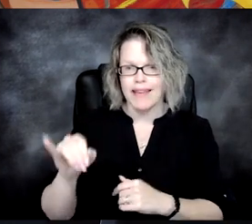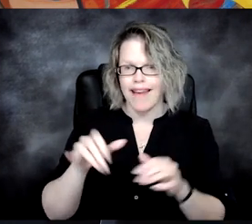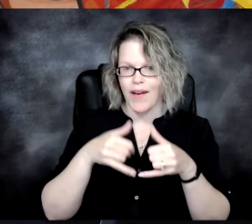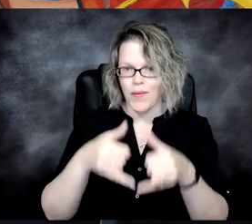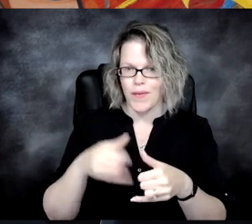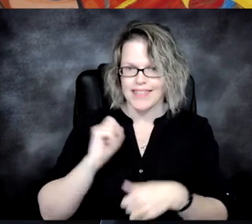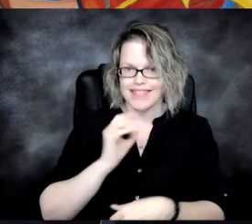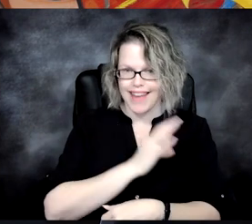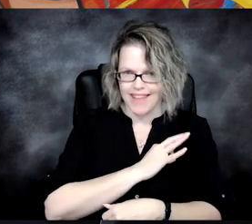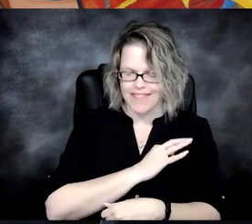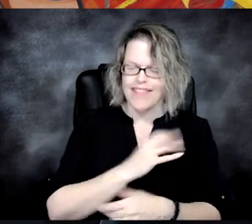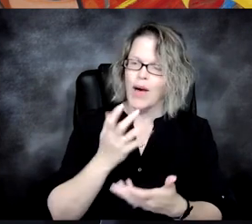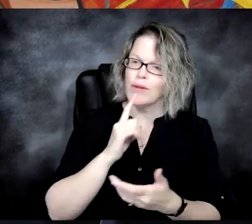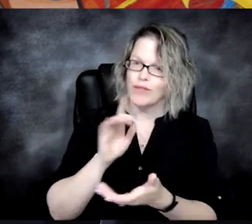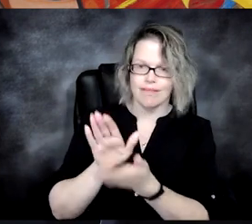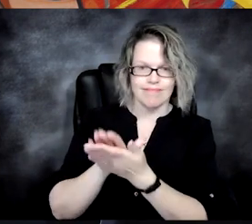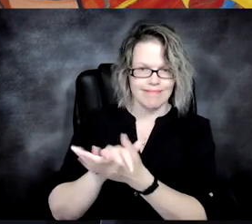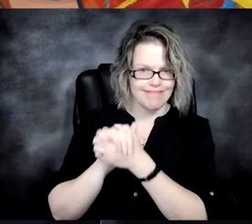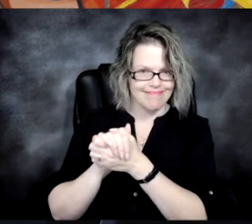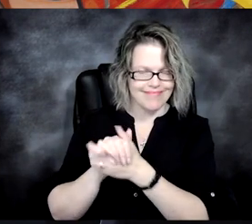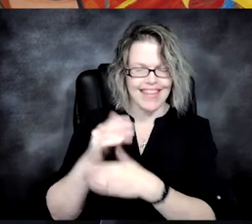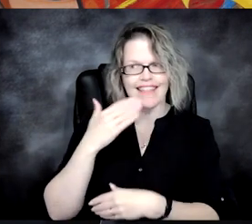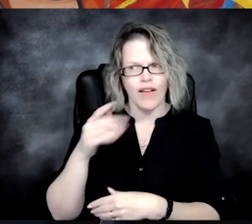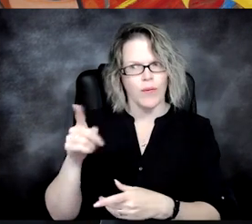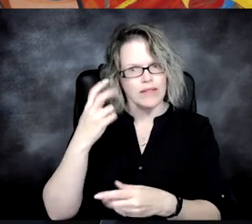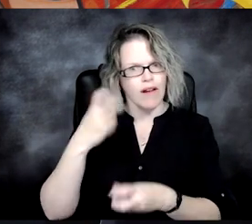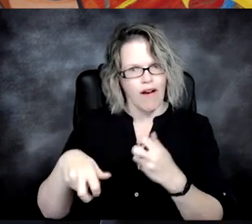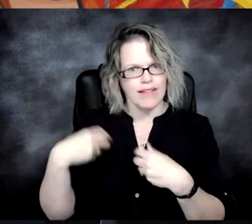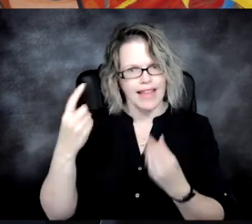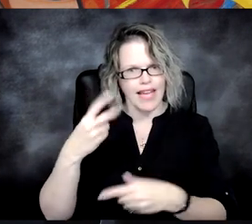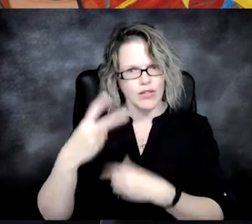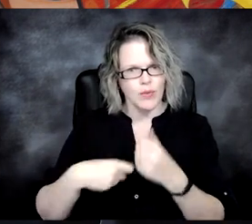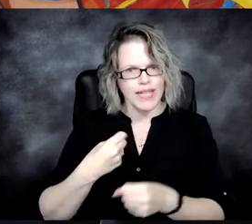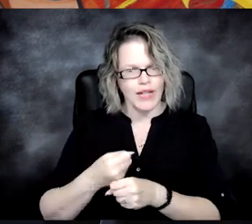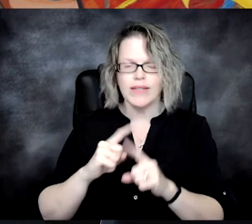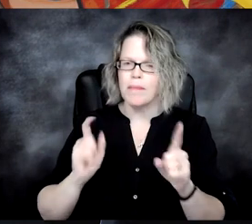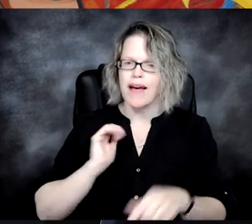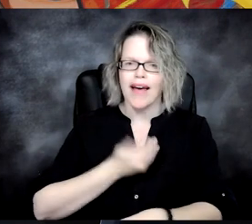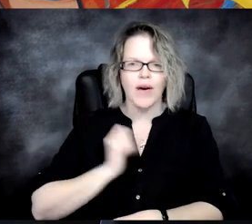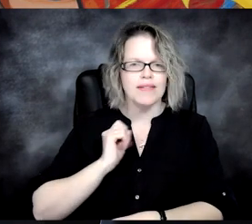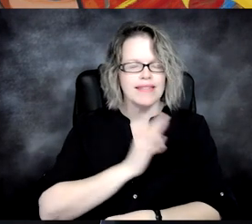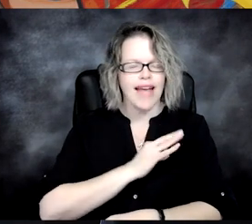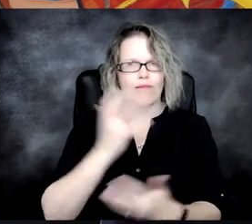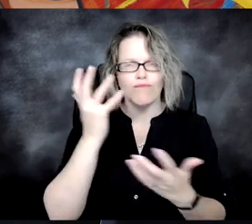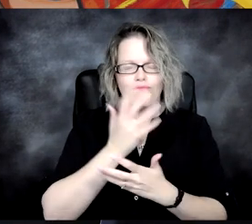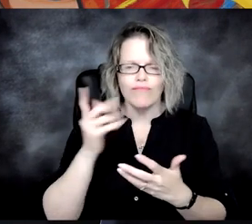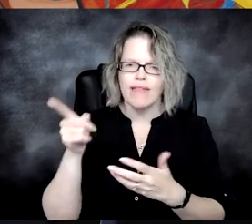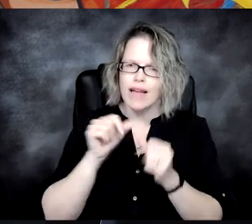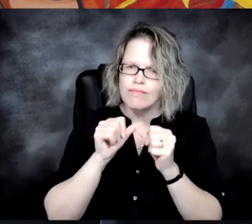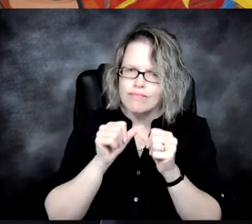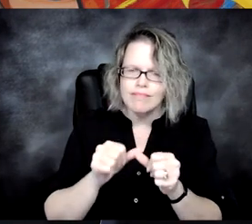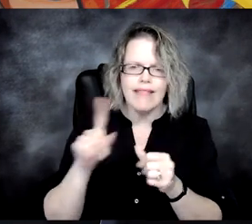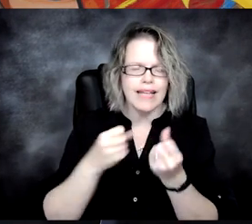I specifically want to give a shout out to them. We all know how hard the last 2 years have been, but our staff has just been incredible. They persevere, they support